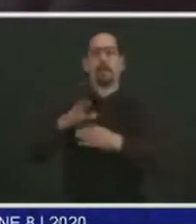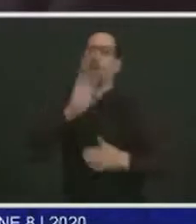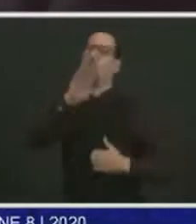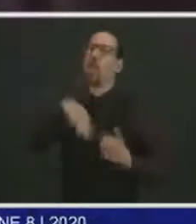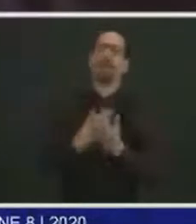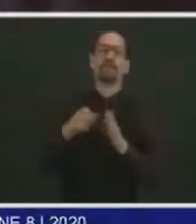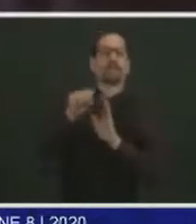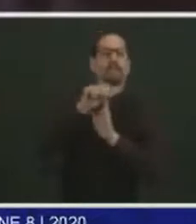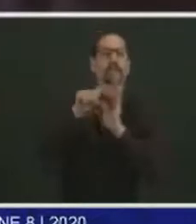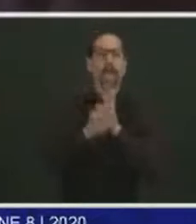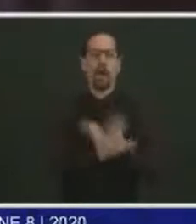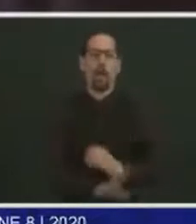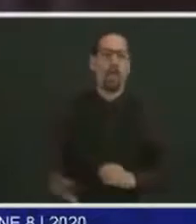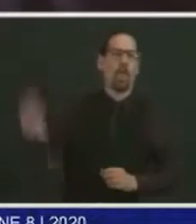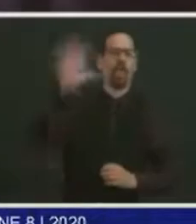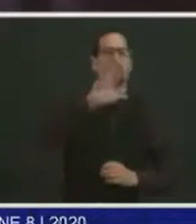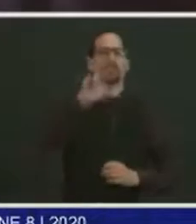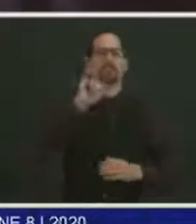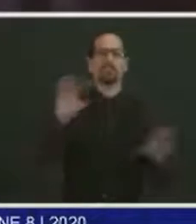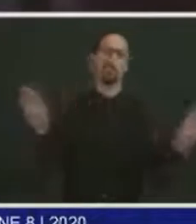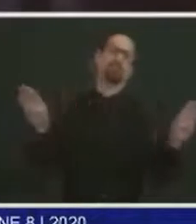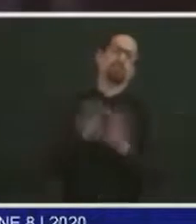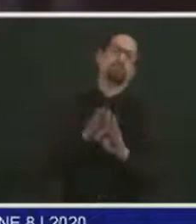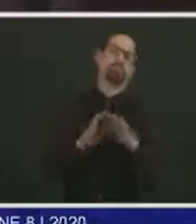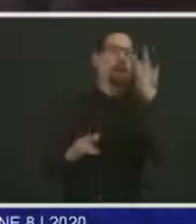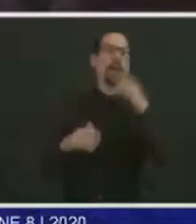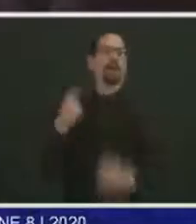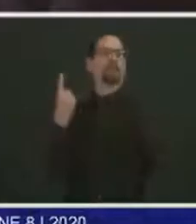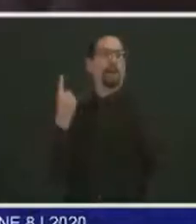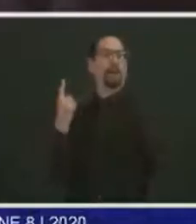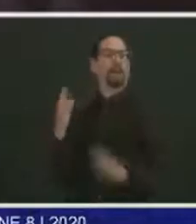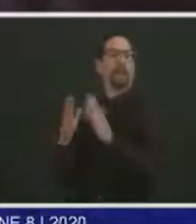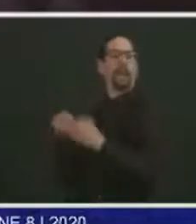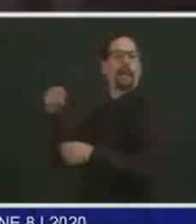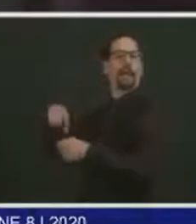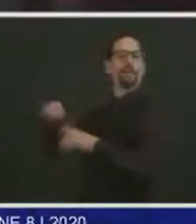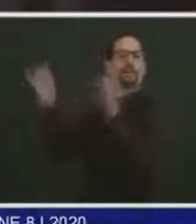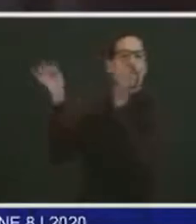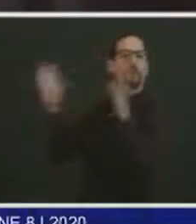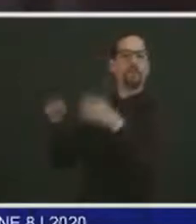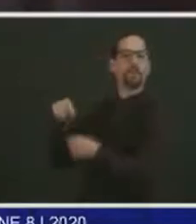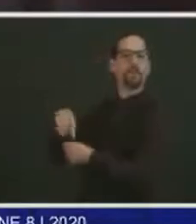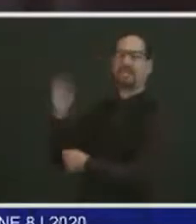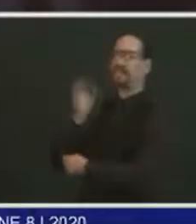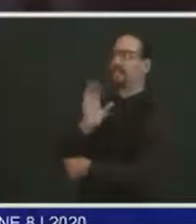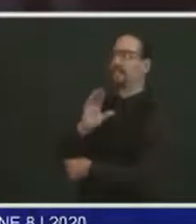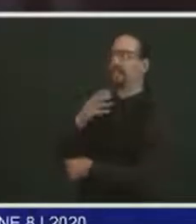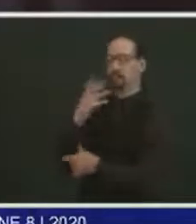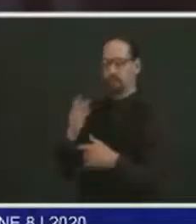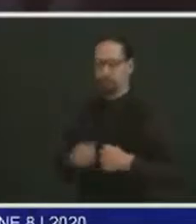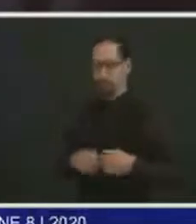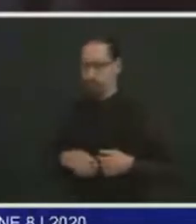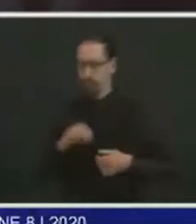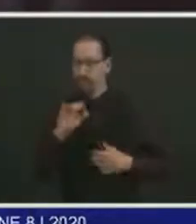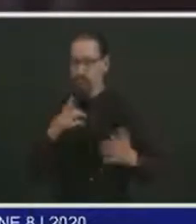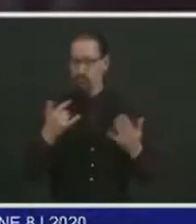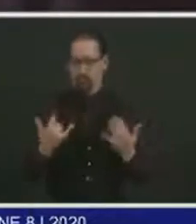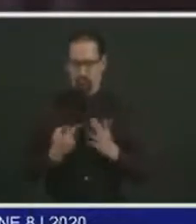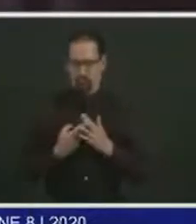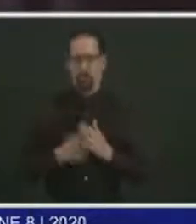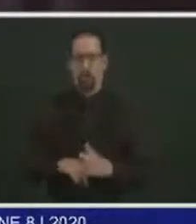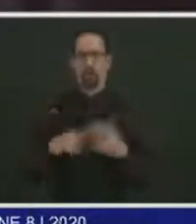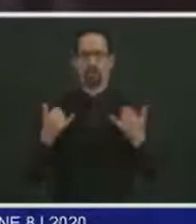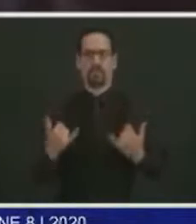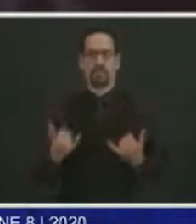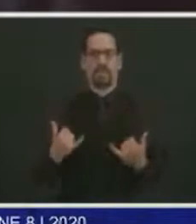today to test asymptomatic people. Now, we will say this. It is a fact that the tests